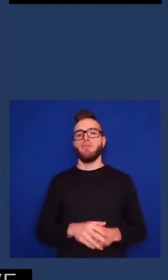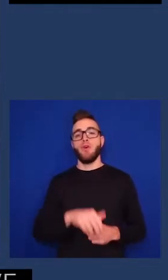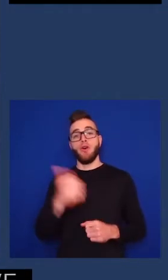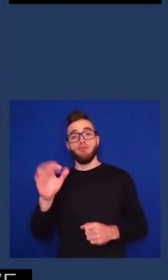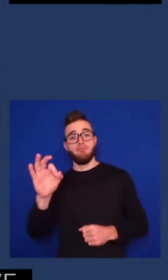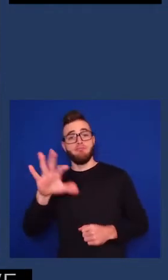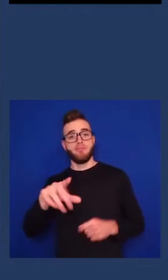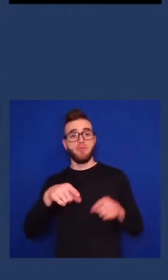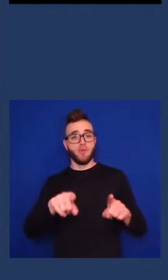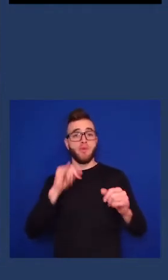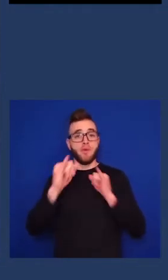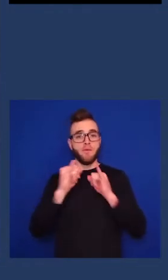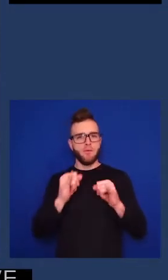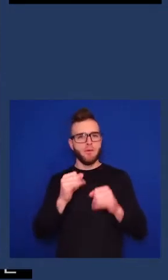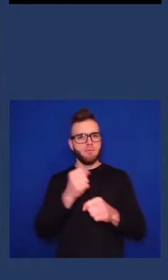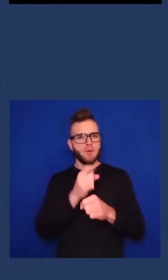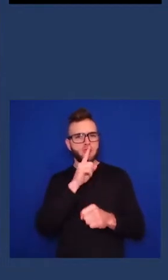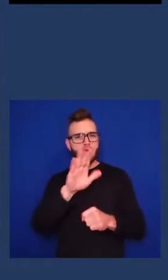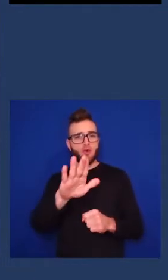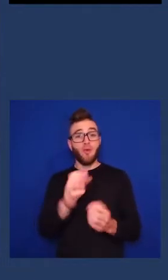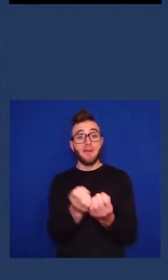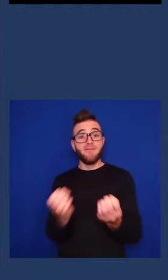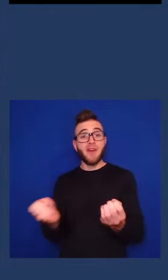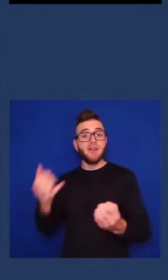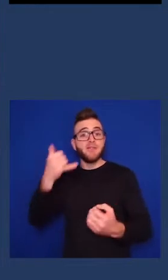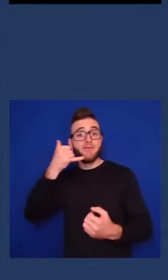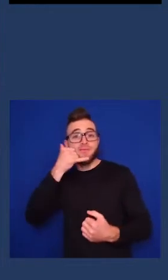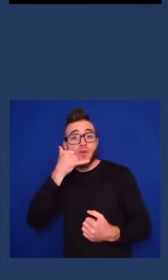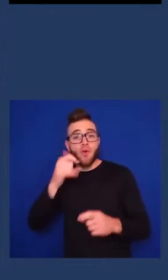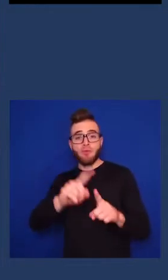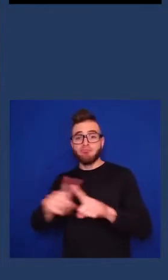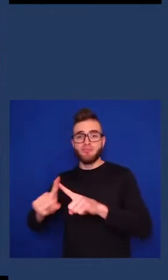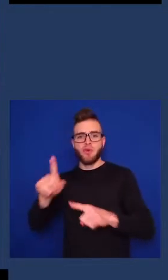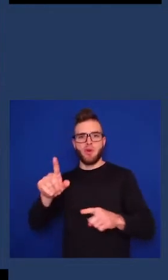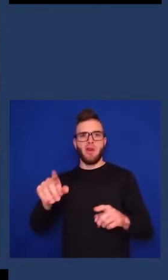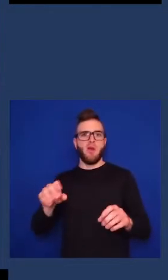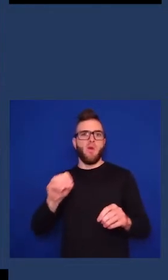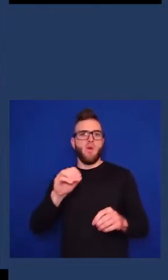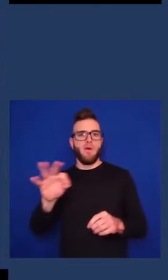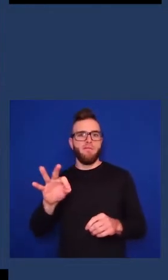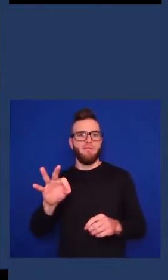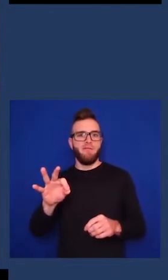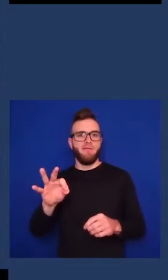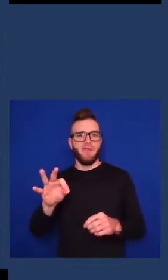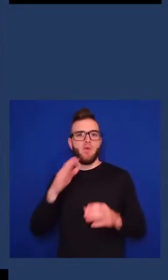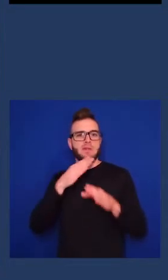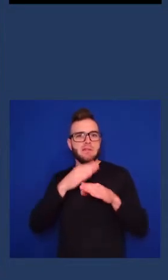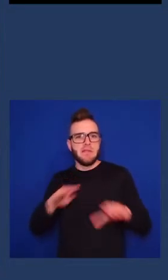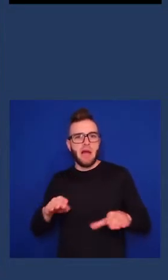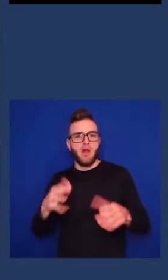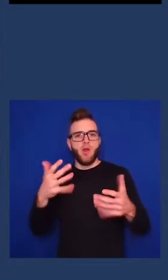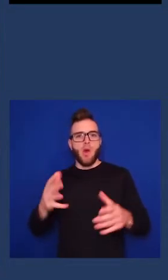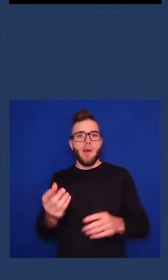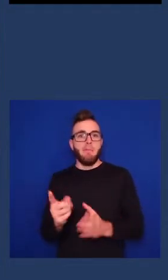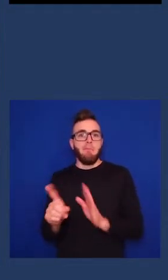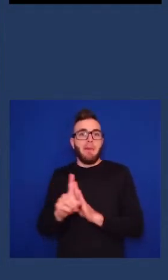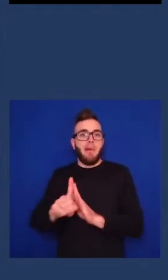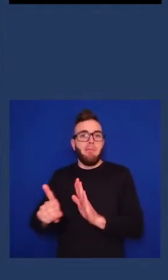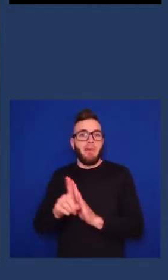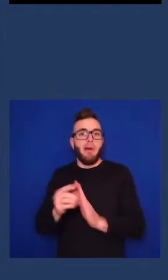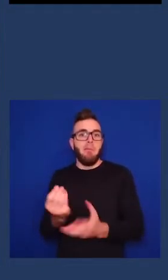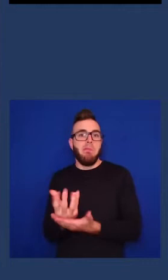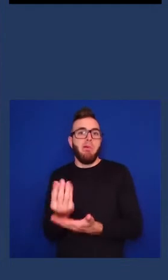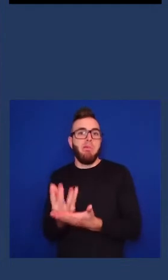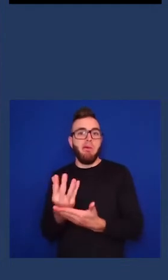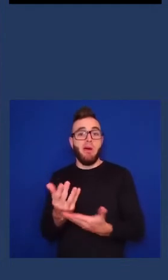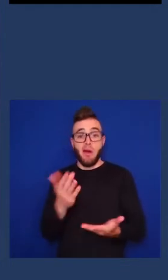switch all of your other devices to silent mode or have them off. This also includes the device in which you're using to conduct the interview. You don't